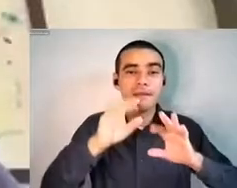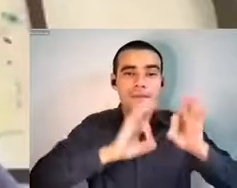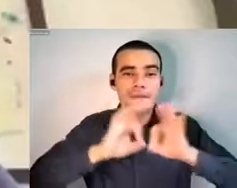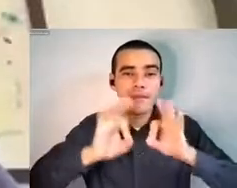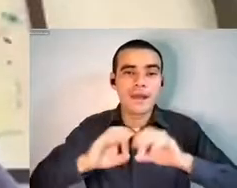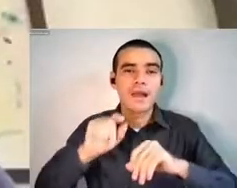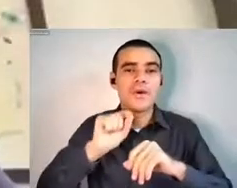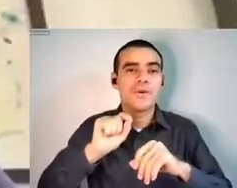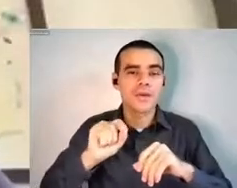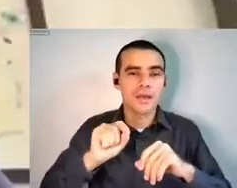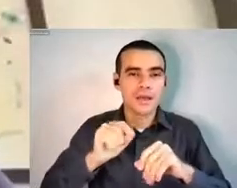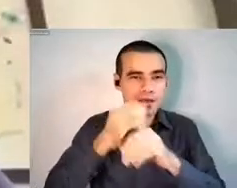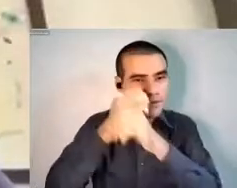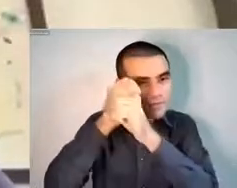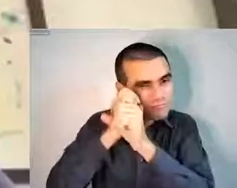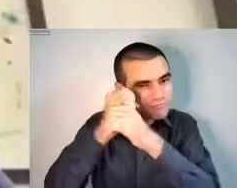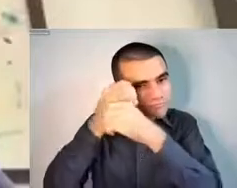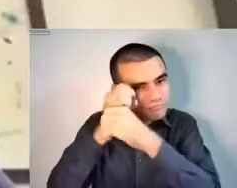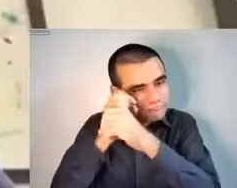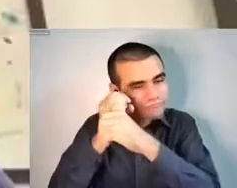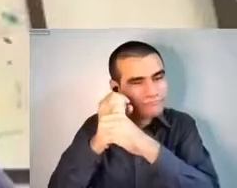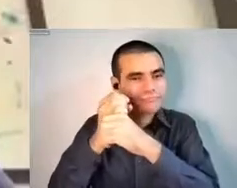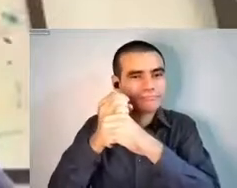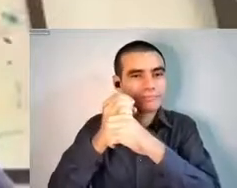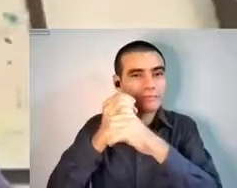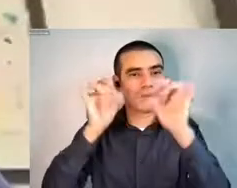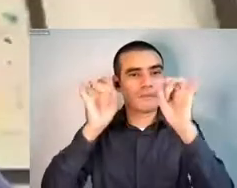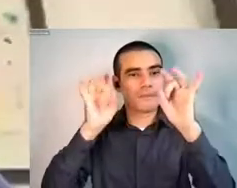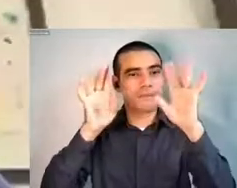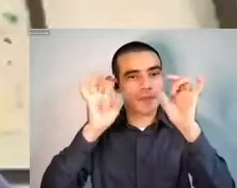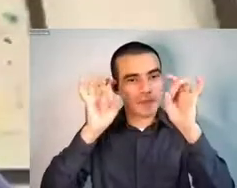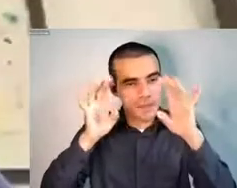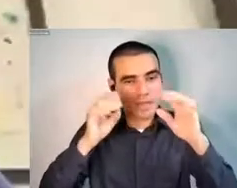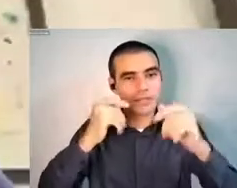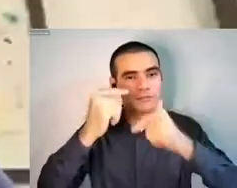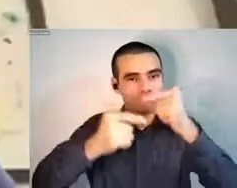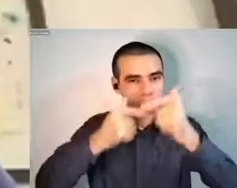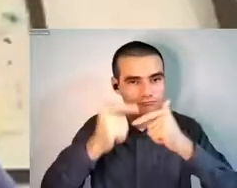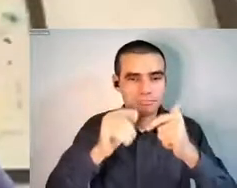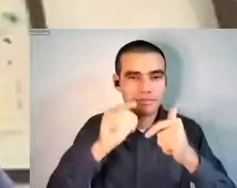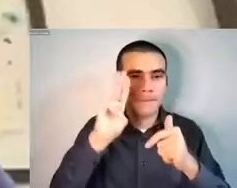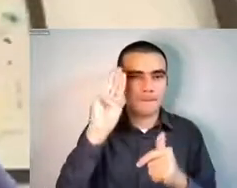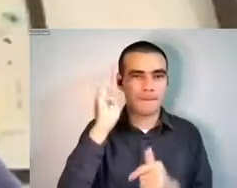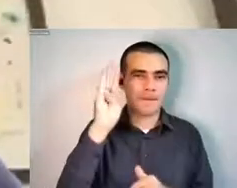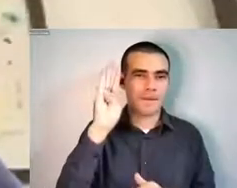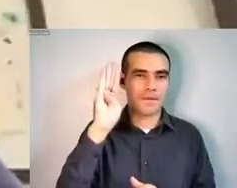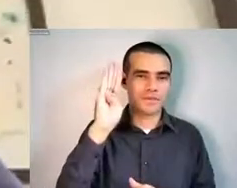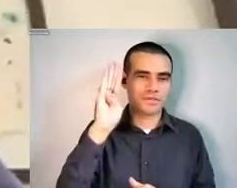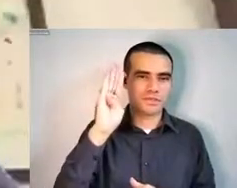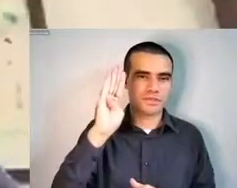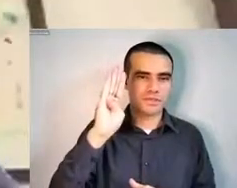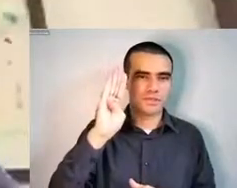Now they are building sophisticated labs to work with biology.